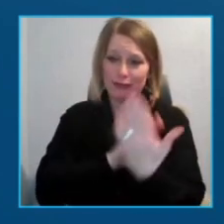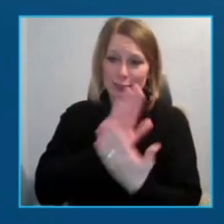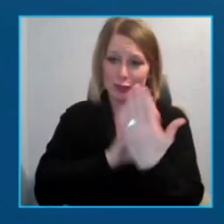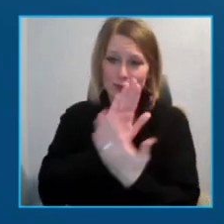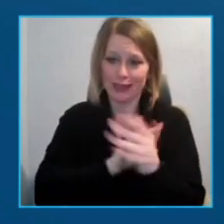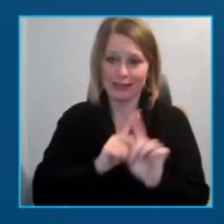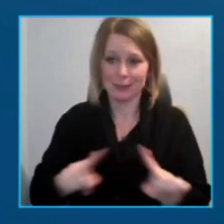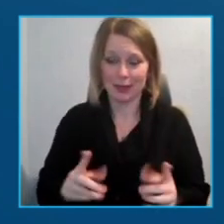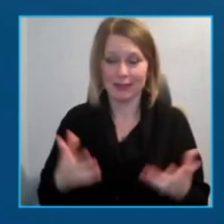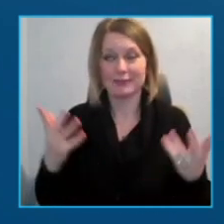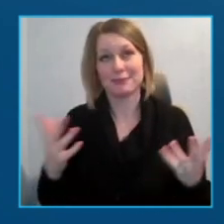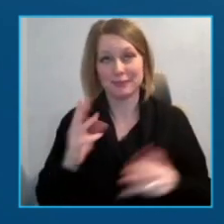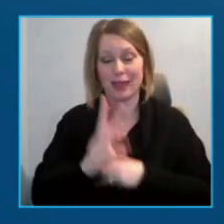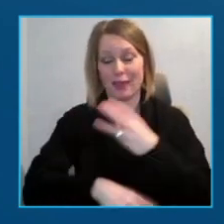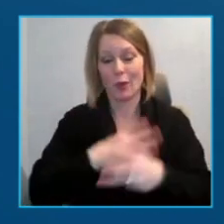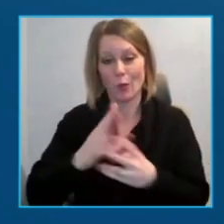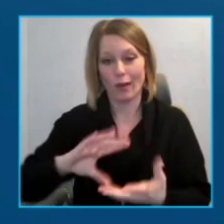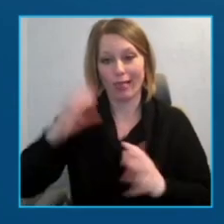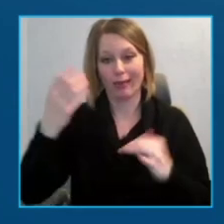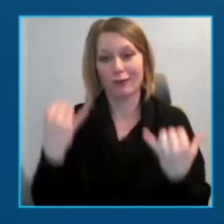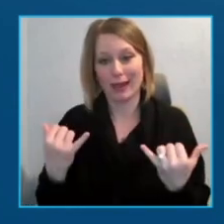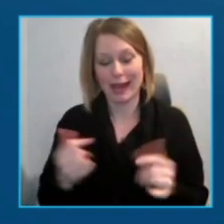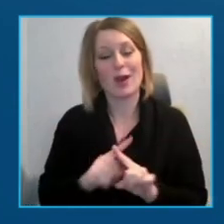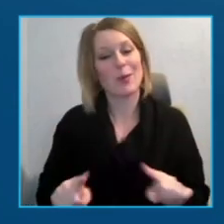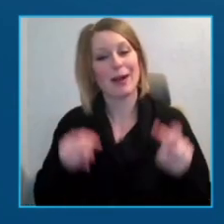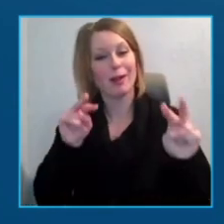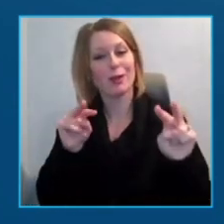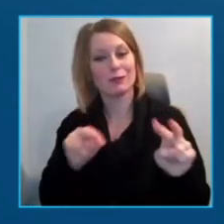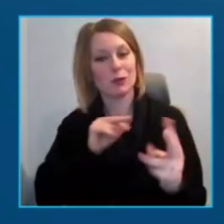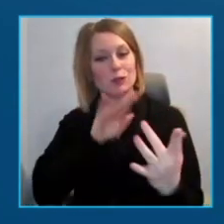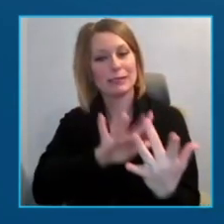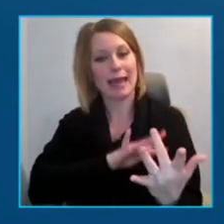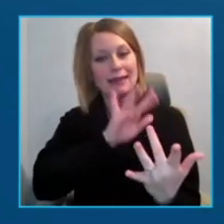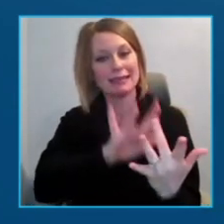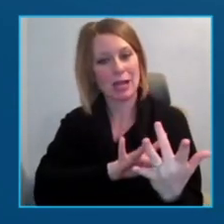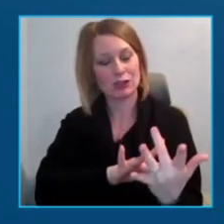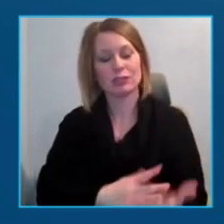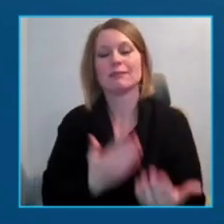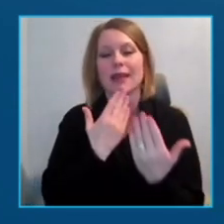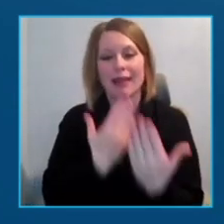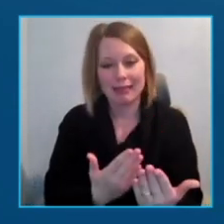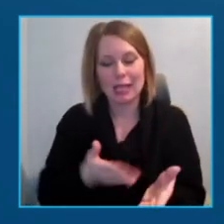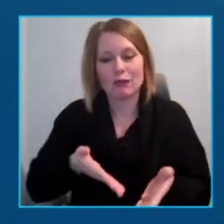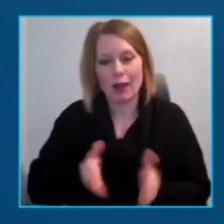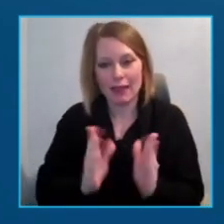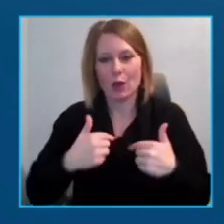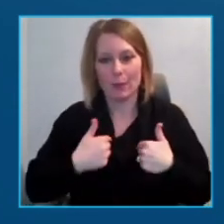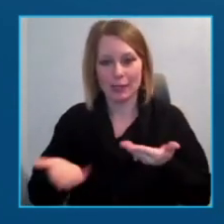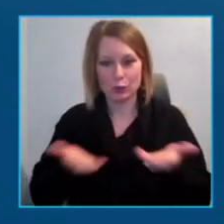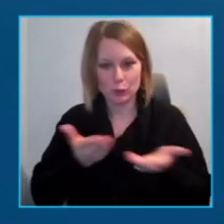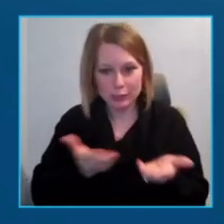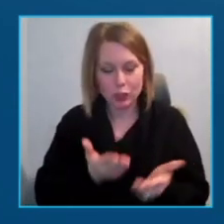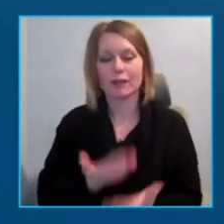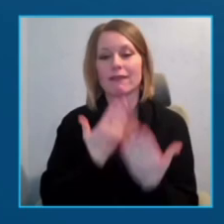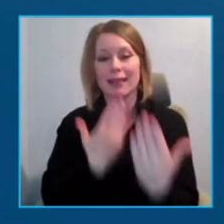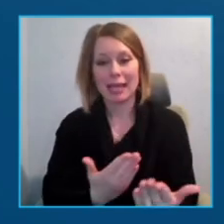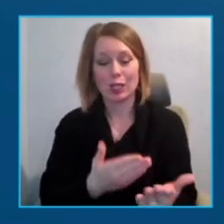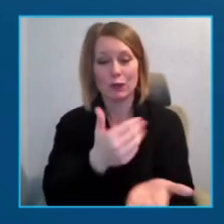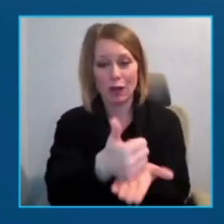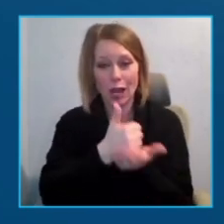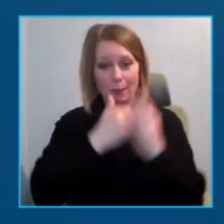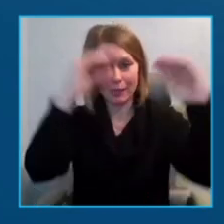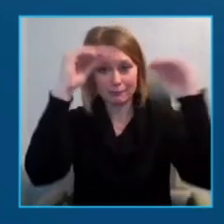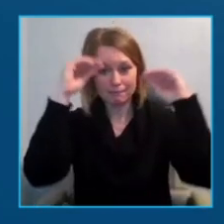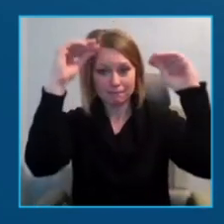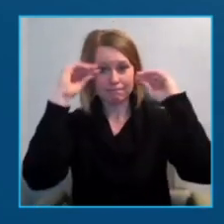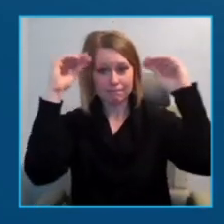now. So I will look forward to staying in touch with you as we can. But thank you for letting me serve. Thank you for answering my questions and educating me more on the